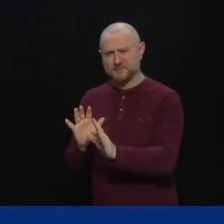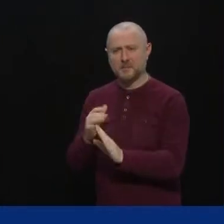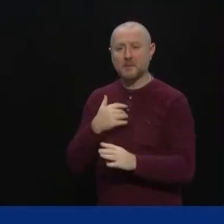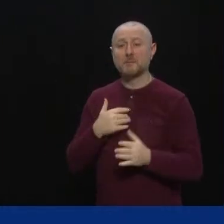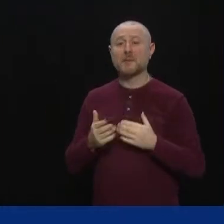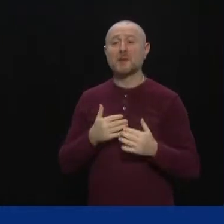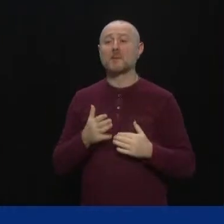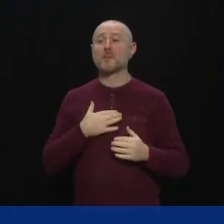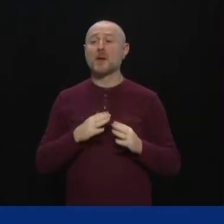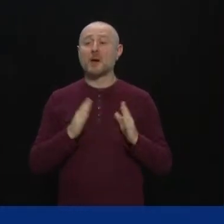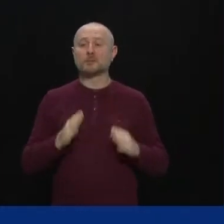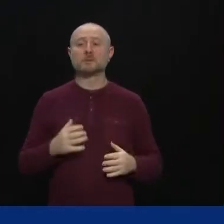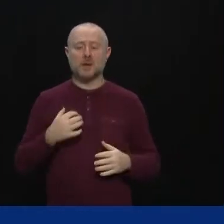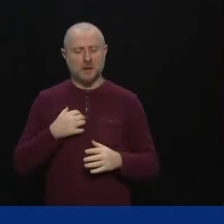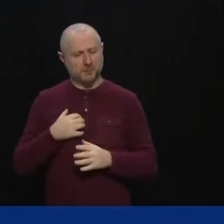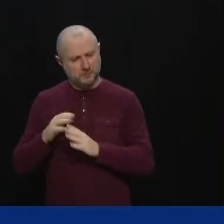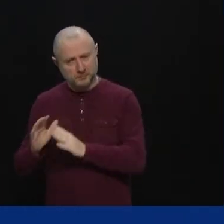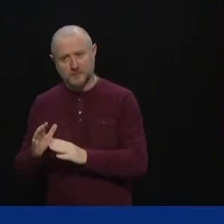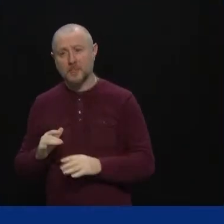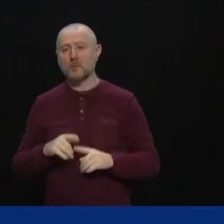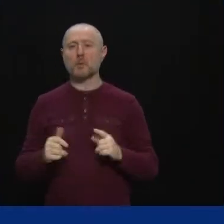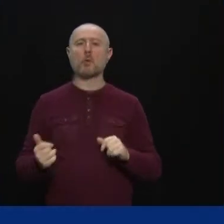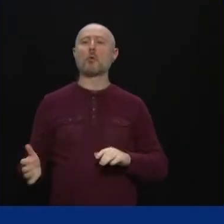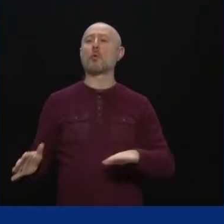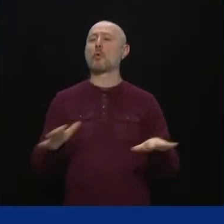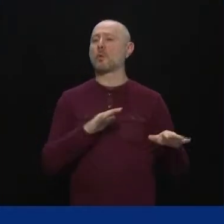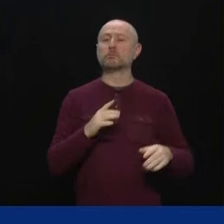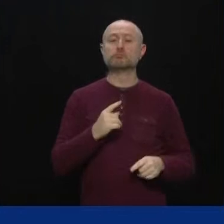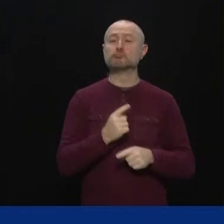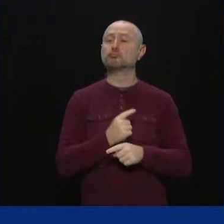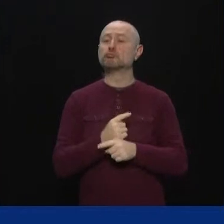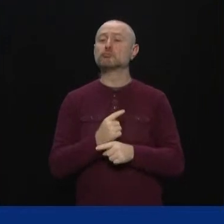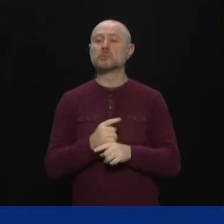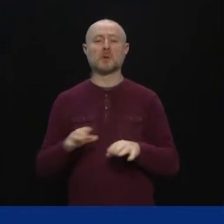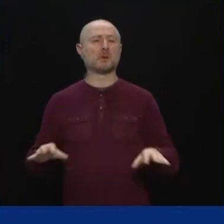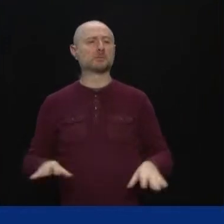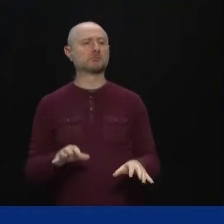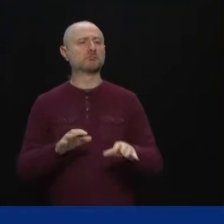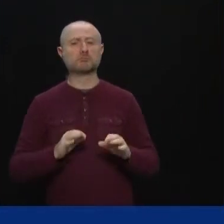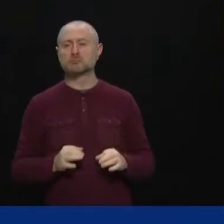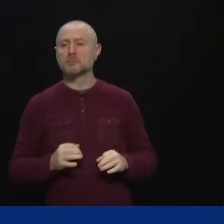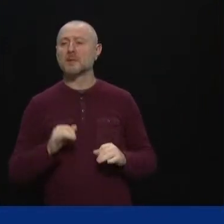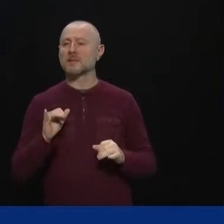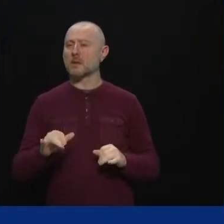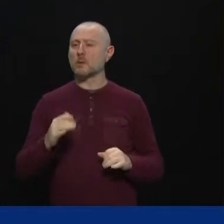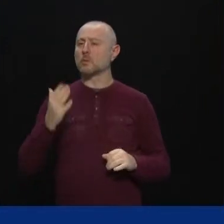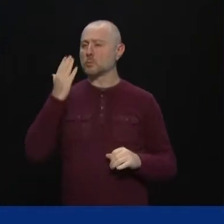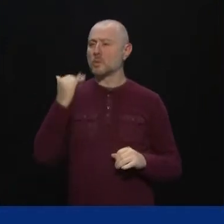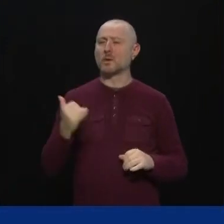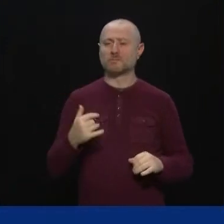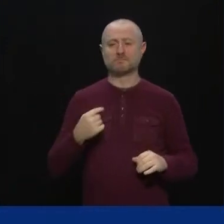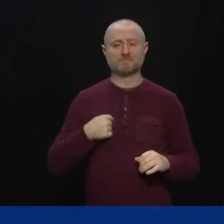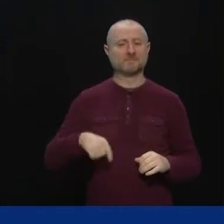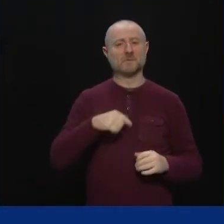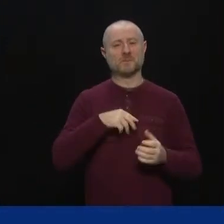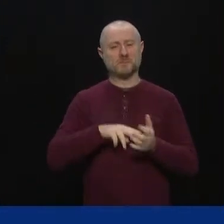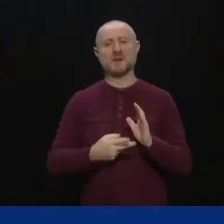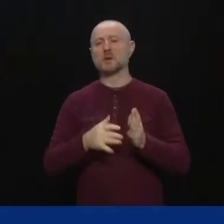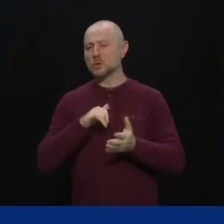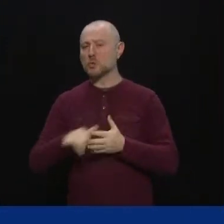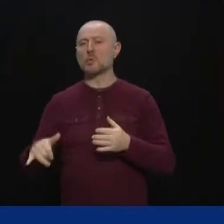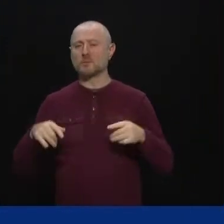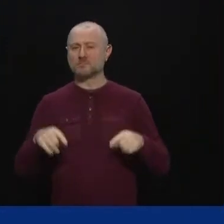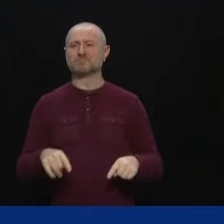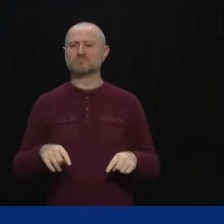but you've all done the right thing. And that is why we'll be at the forefront of the state's